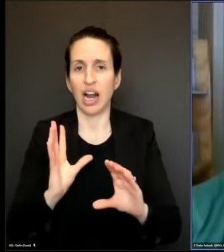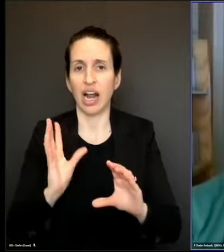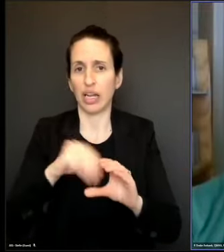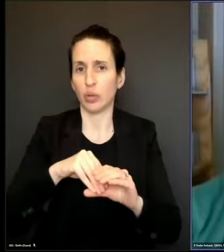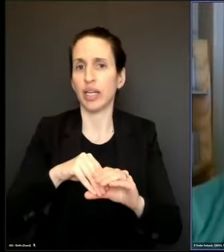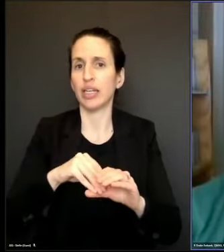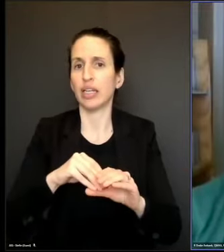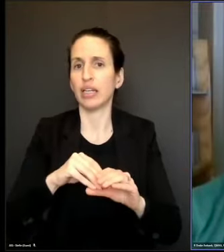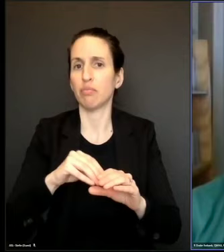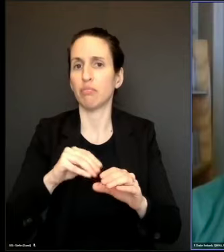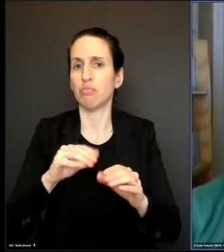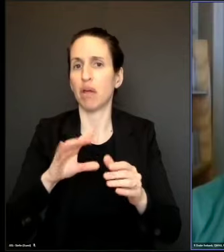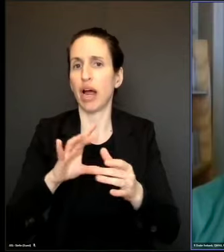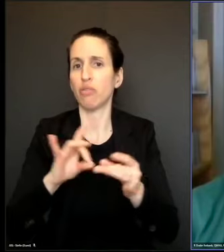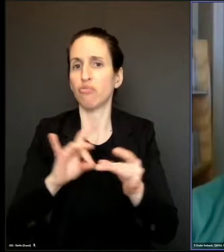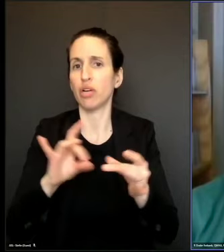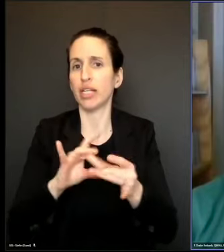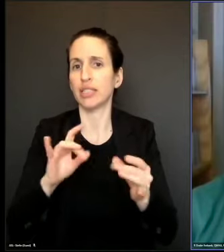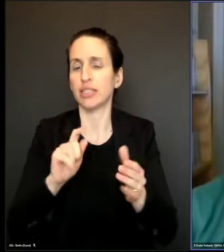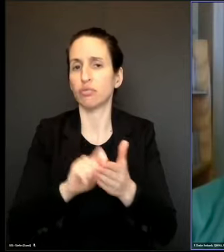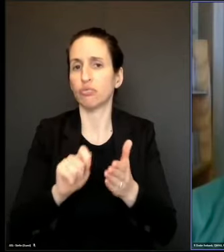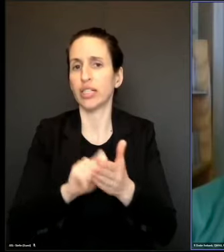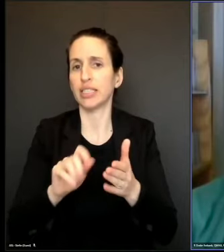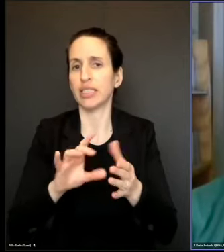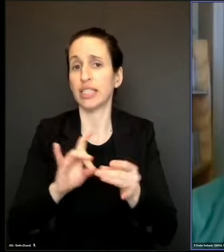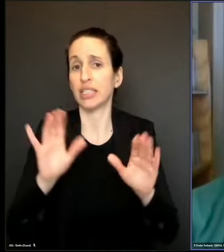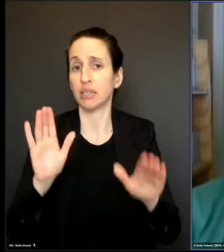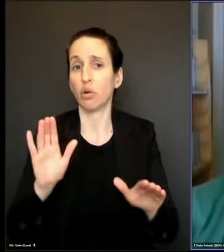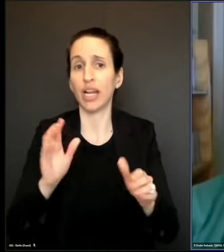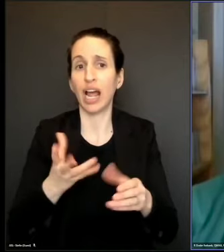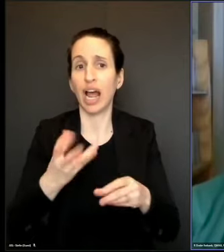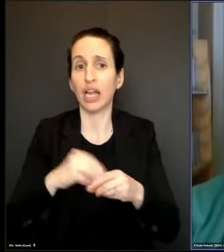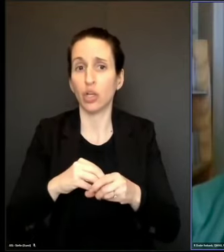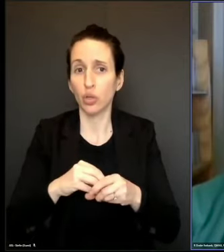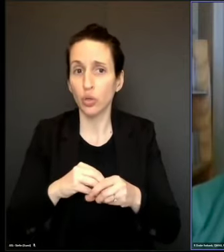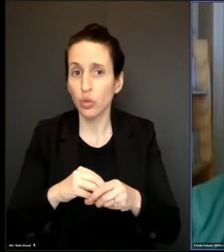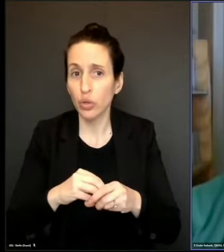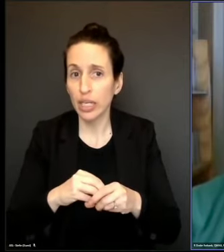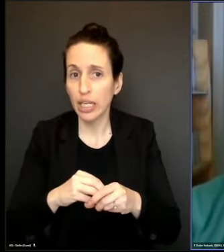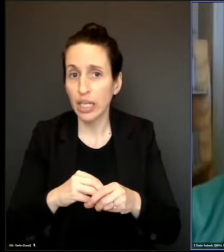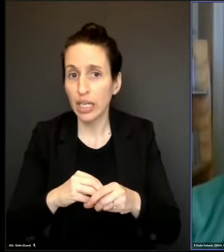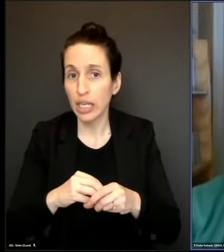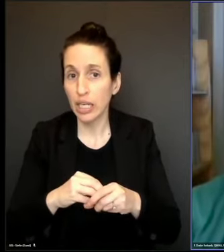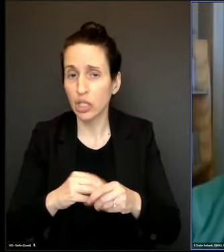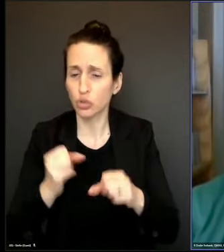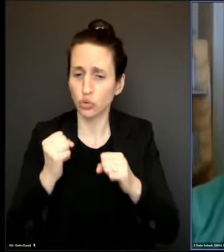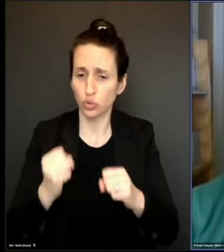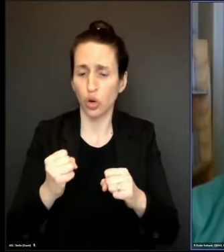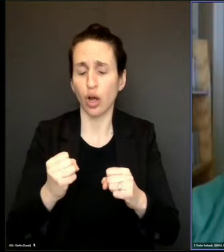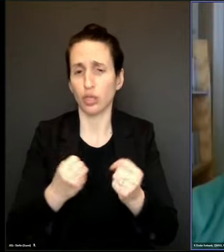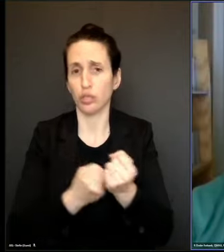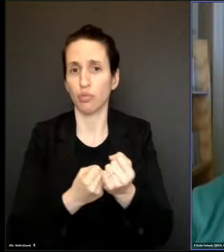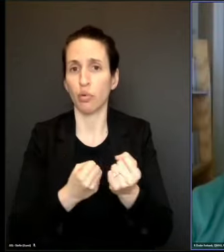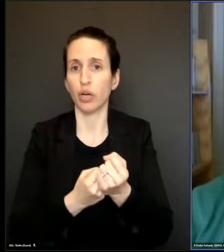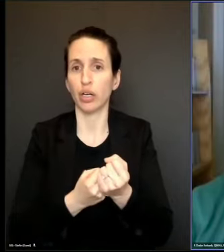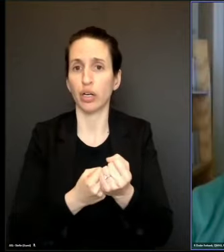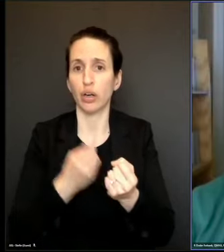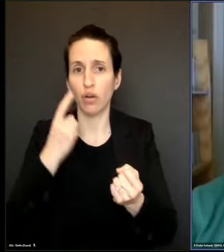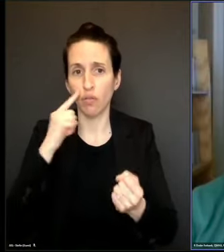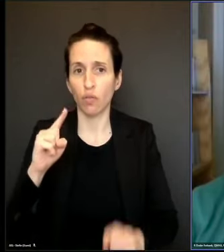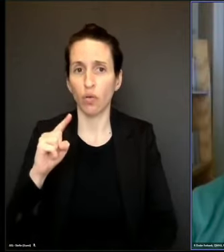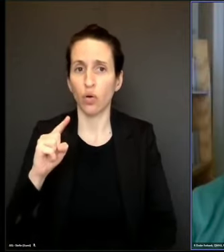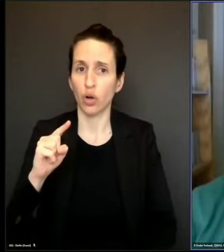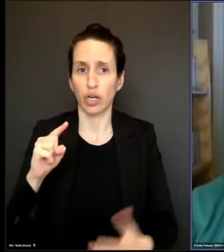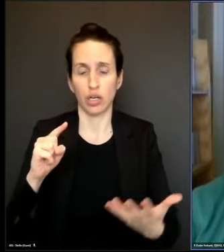was done in October of last year. I just want to say that includes strong support for the ecosystem